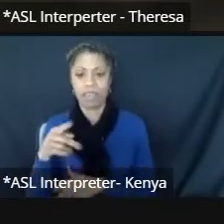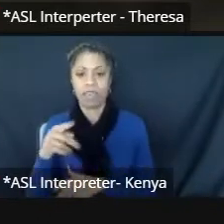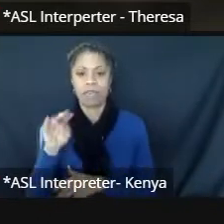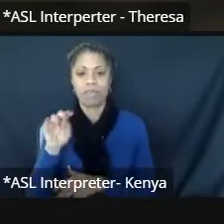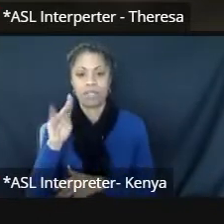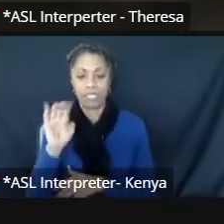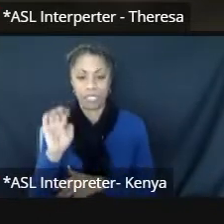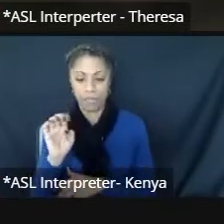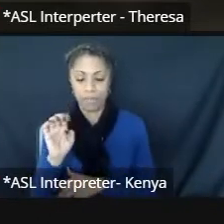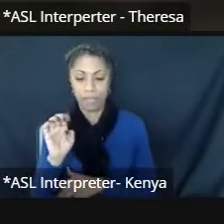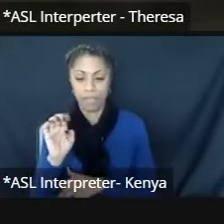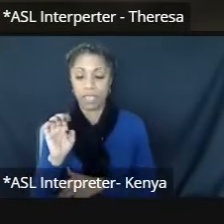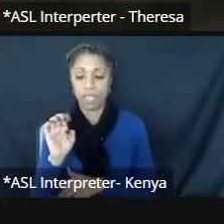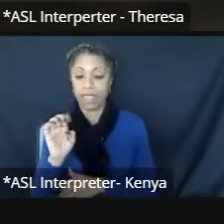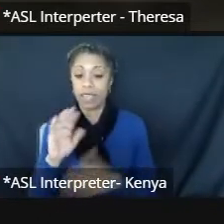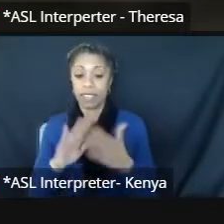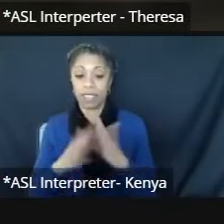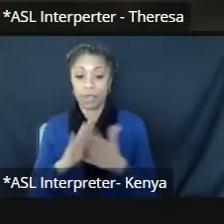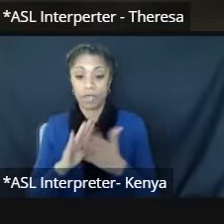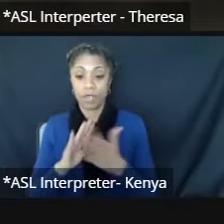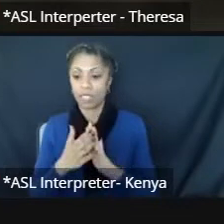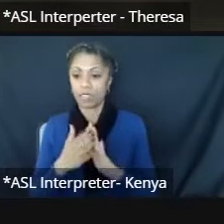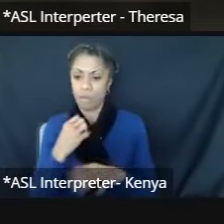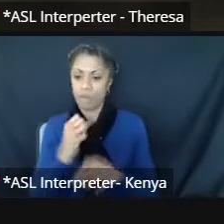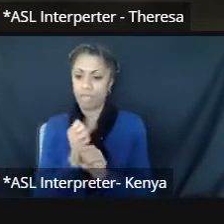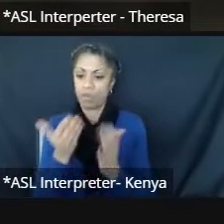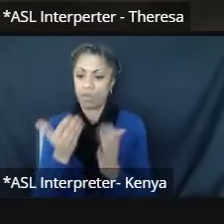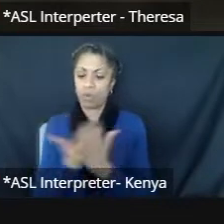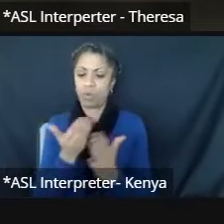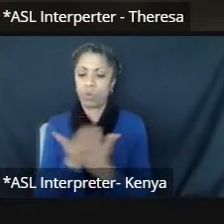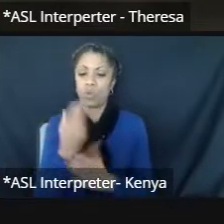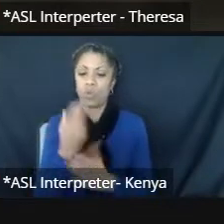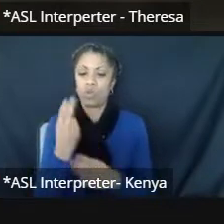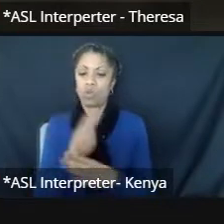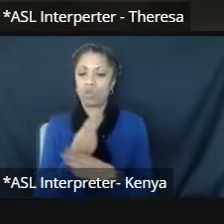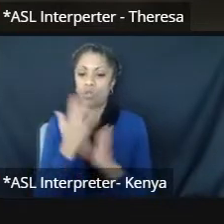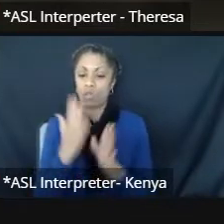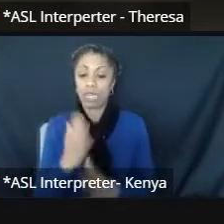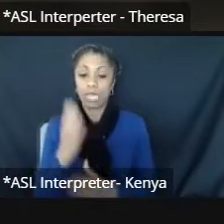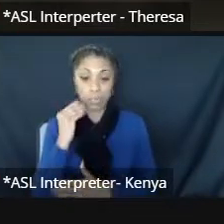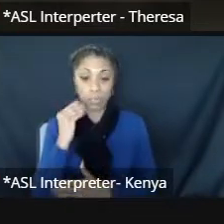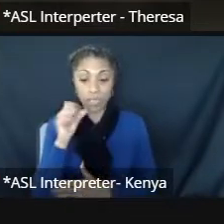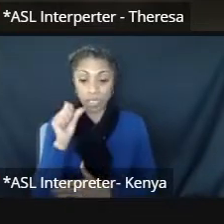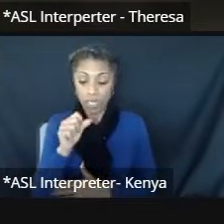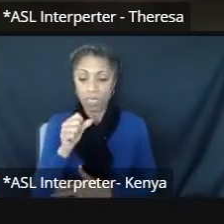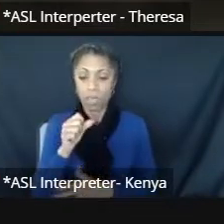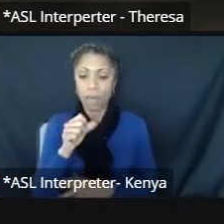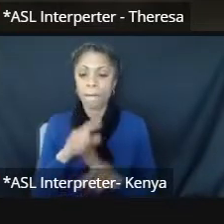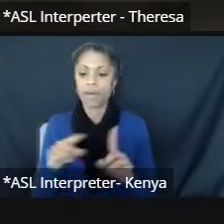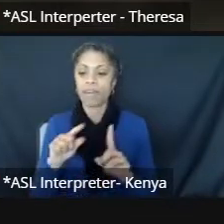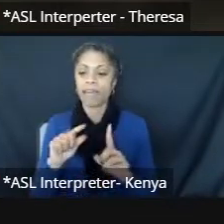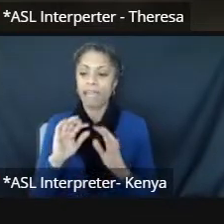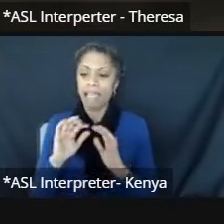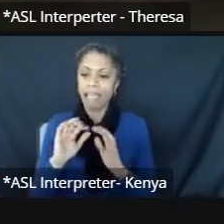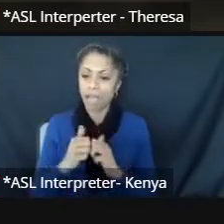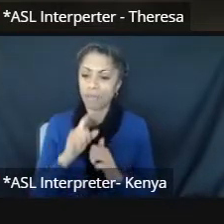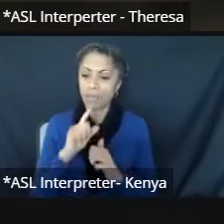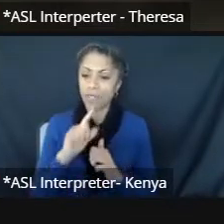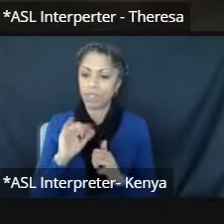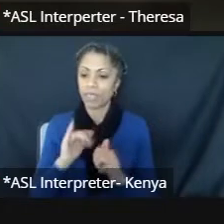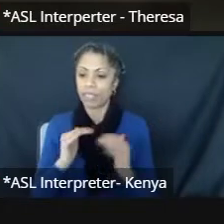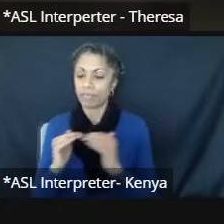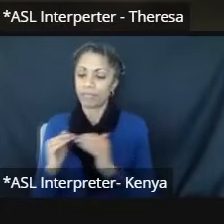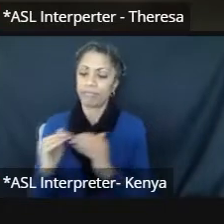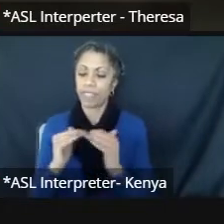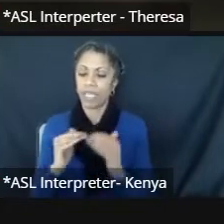new user experiences, how might we hold ourselves accountable to providing this experience with quality for all users?